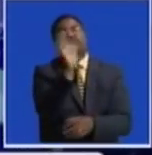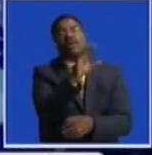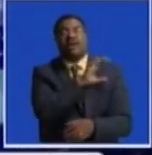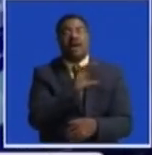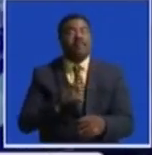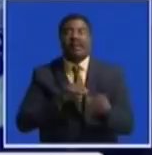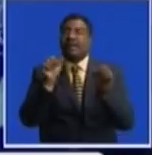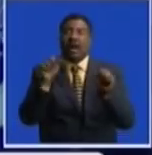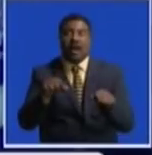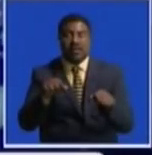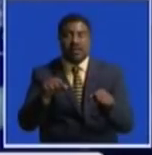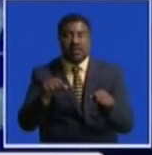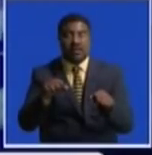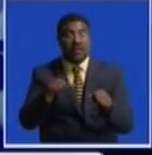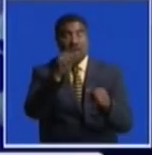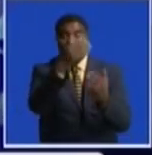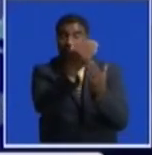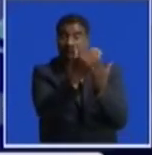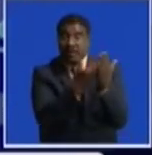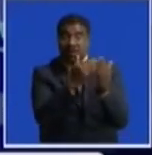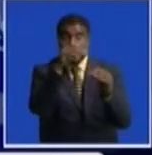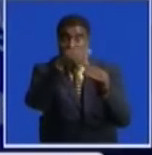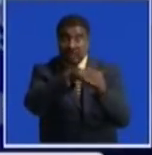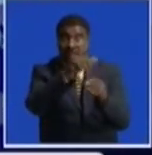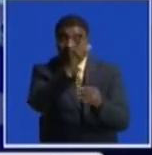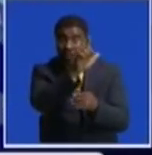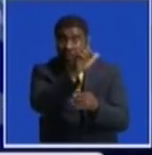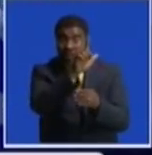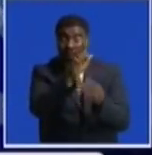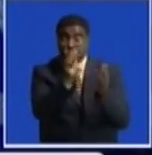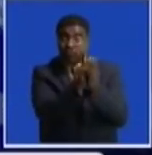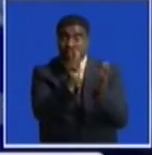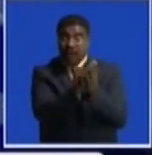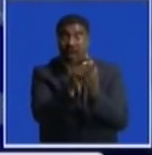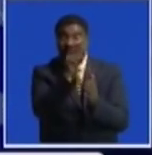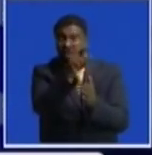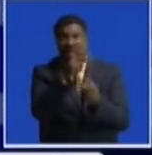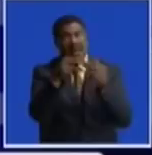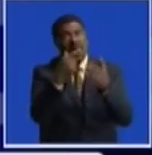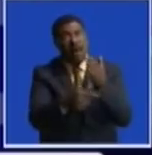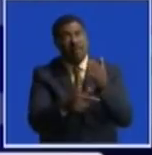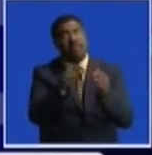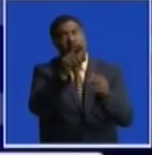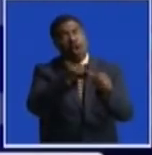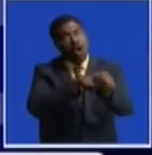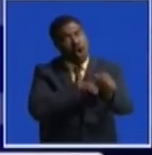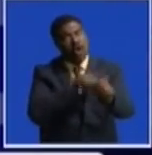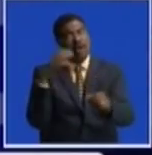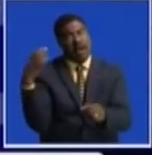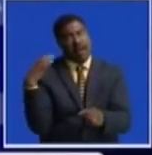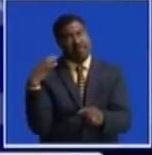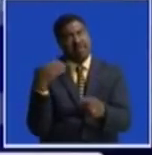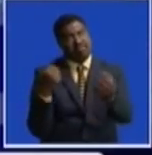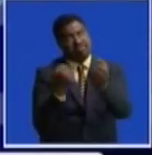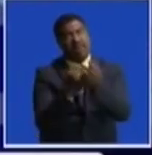Ms. Mukelabai says listing on the LUSE will provide Zafico an opportunity to raise cheaper and longer-dated capital to